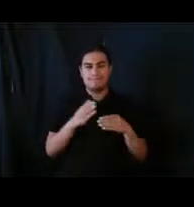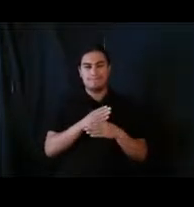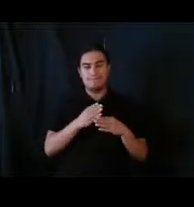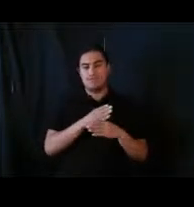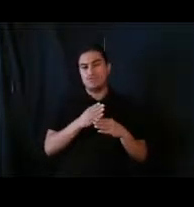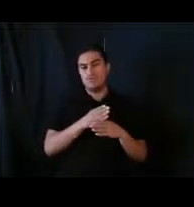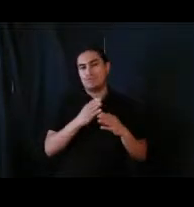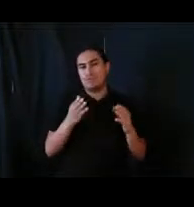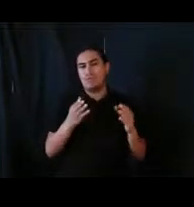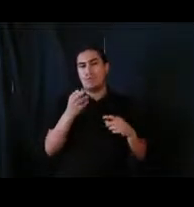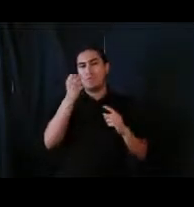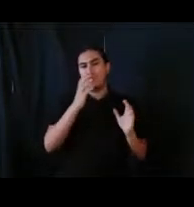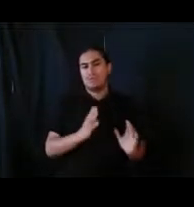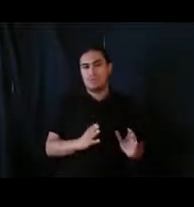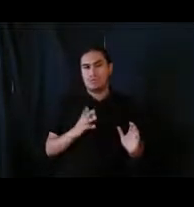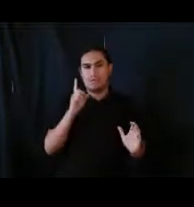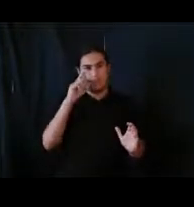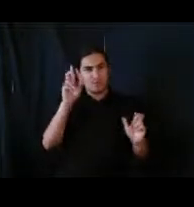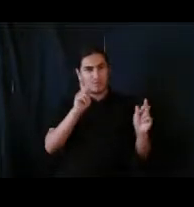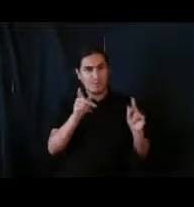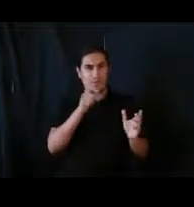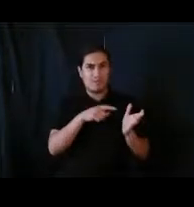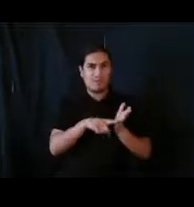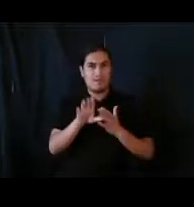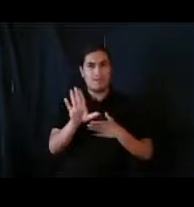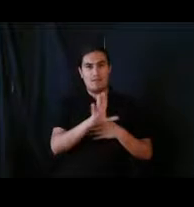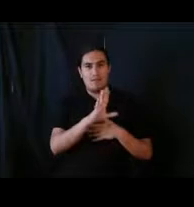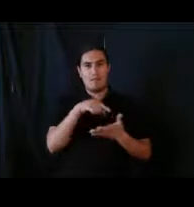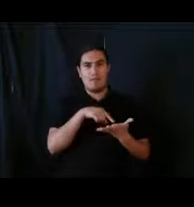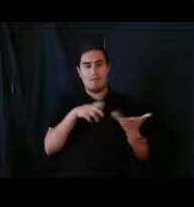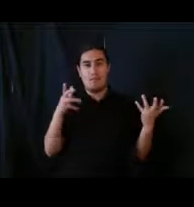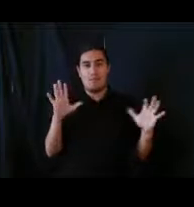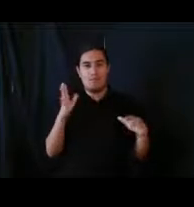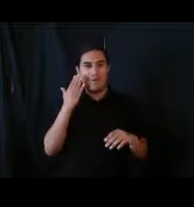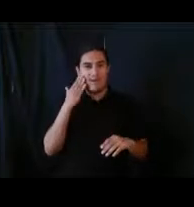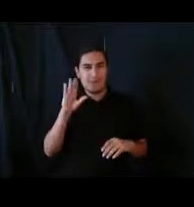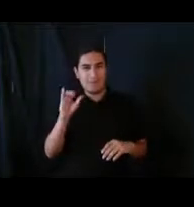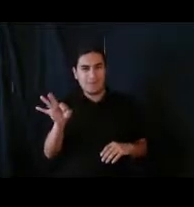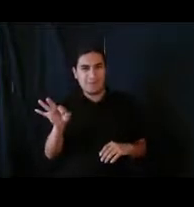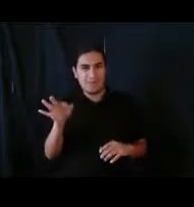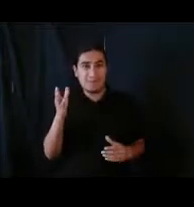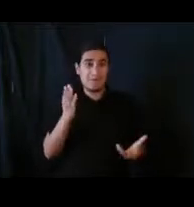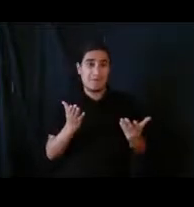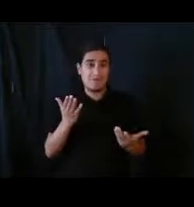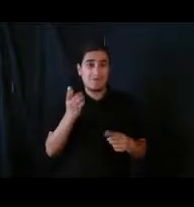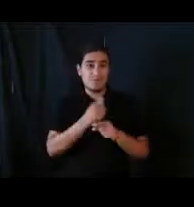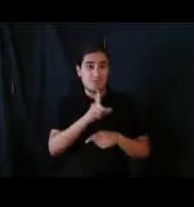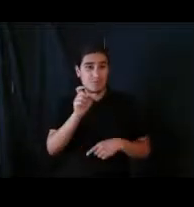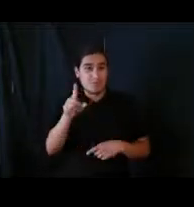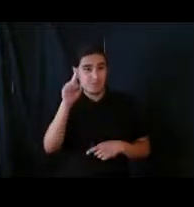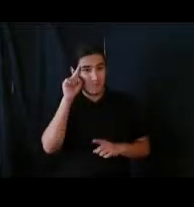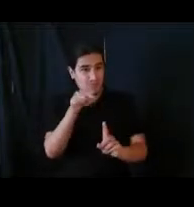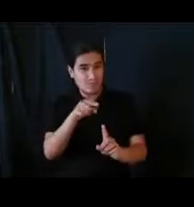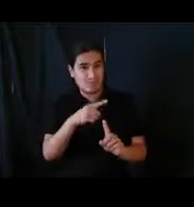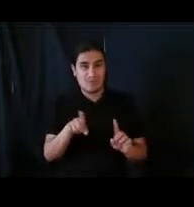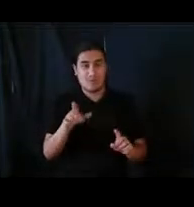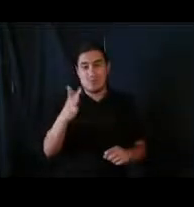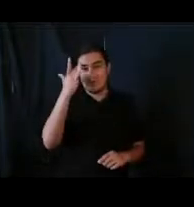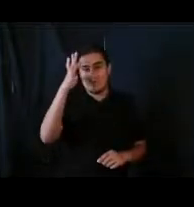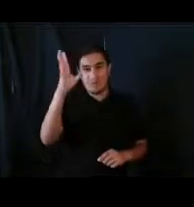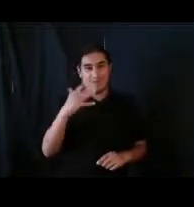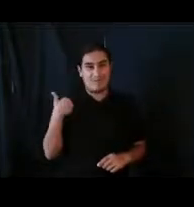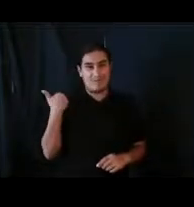especially for people who can barely pay their bills already so i don't know if that may not be the right question for you but you're a smart young guy you may have